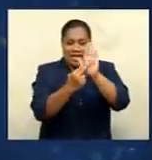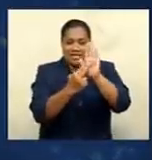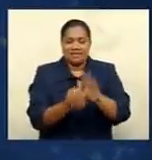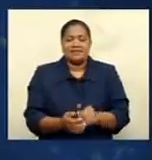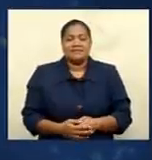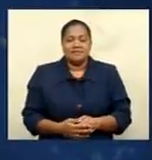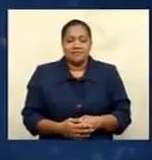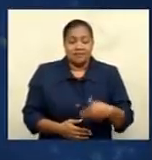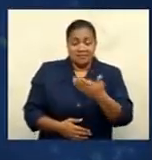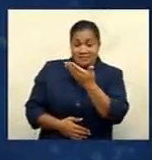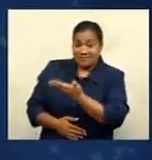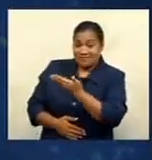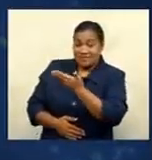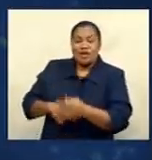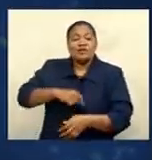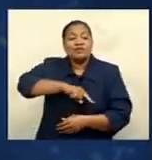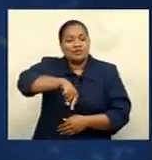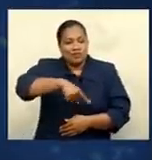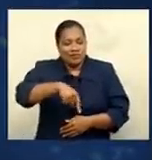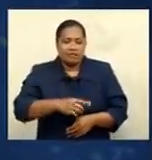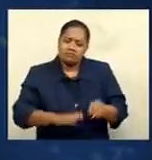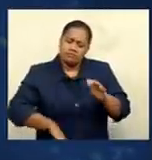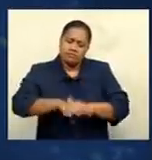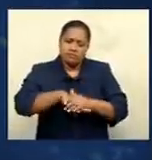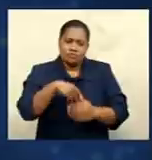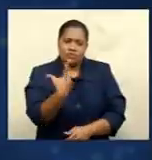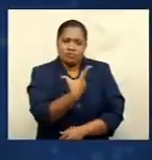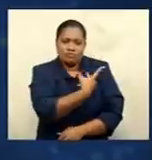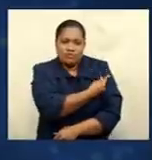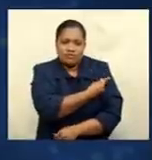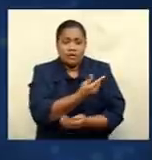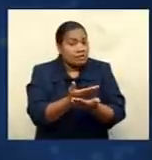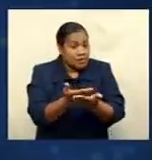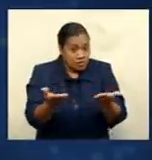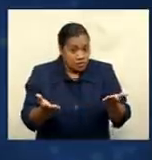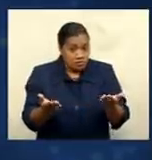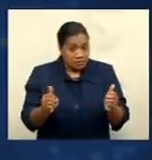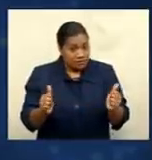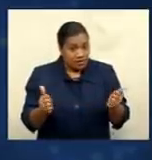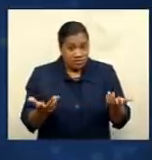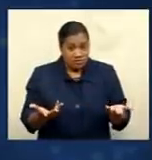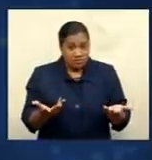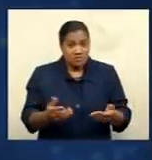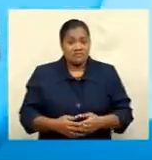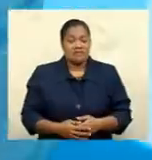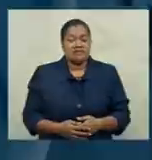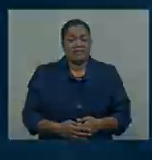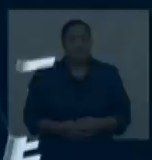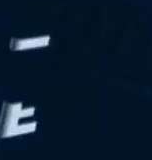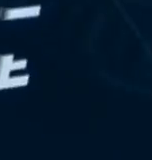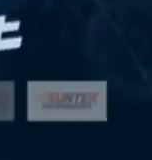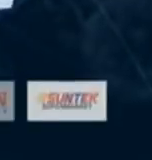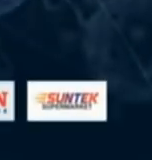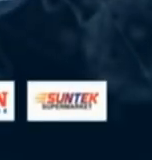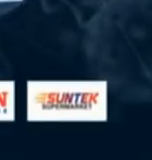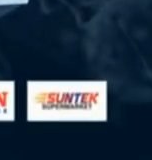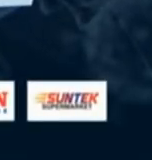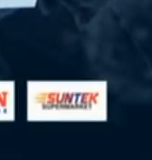Sulueti Malua of Suva is fully vaccinated. Have you received your jab yet?